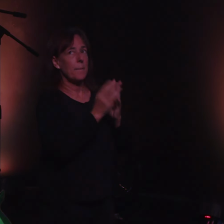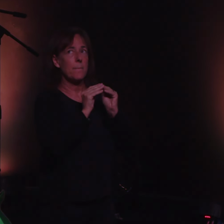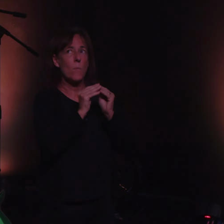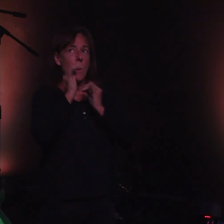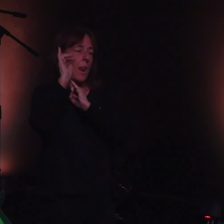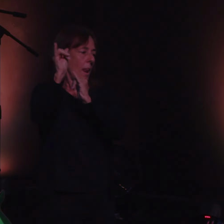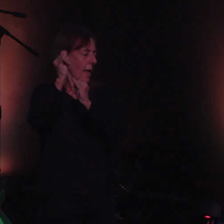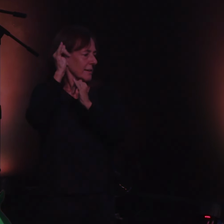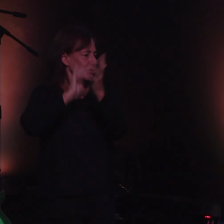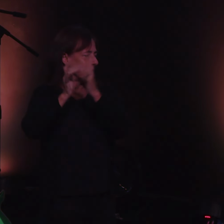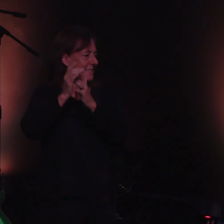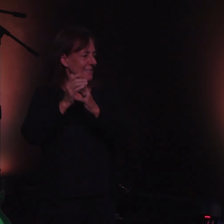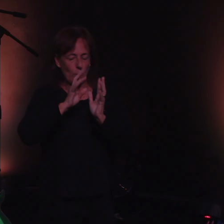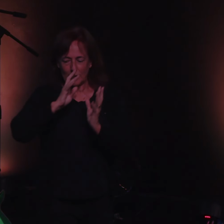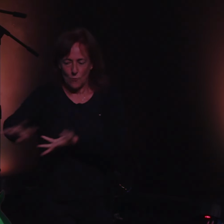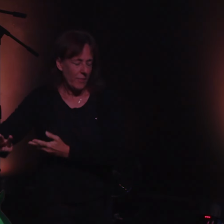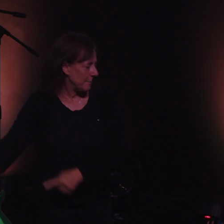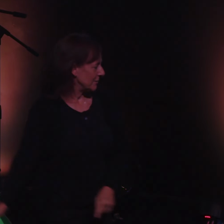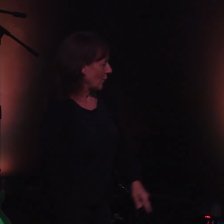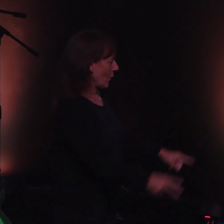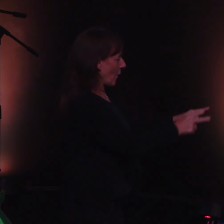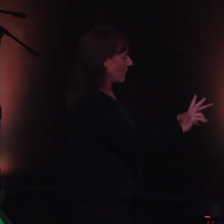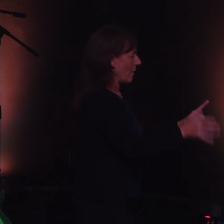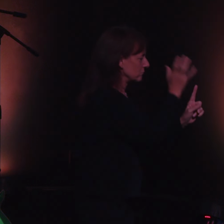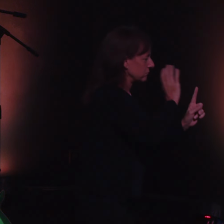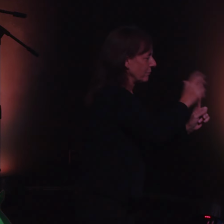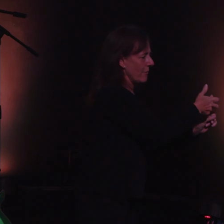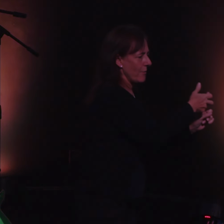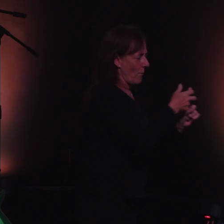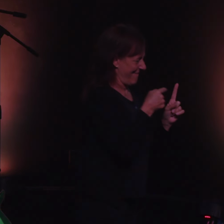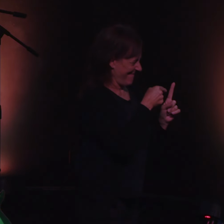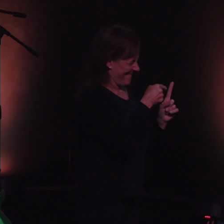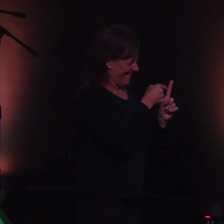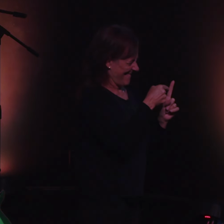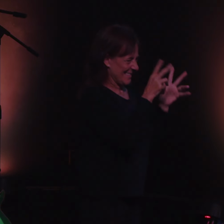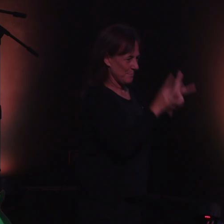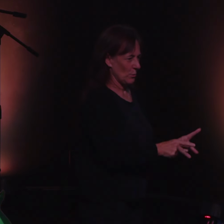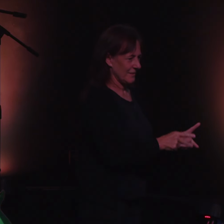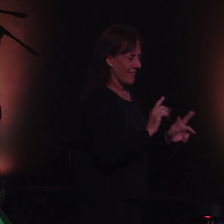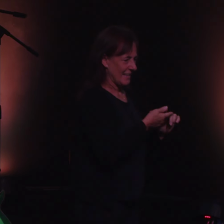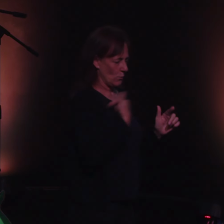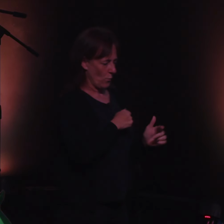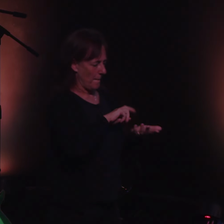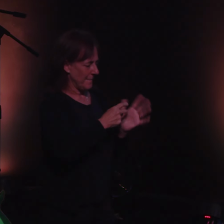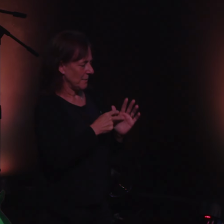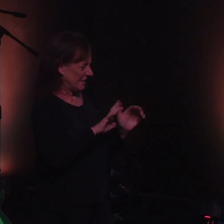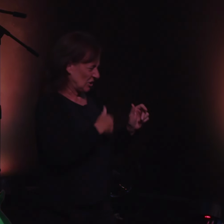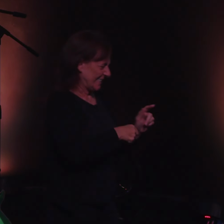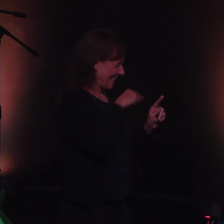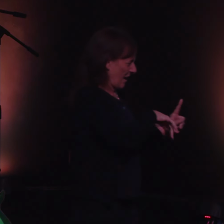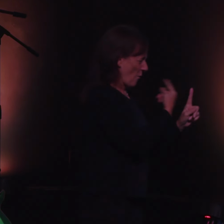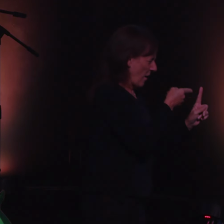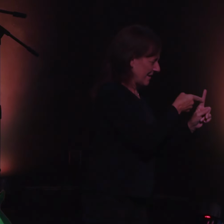every day. Jesus went after the one. That picture you see out in our lobby is the picture of what we're meant to be as a church. We're chasing after the